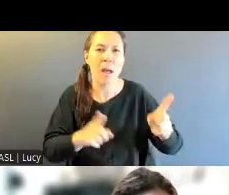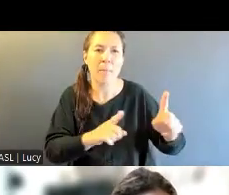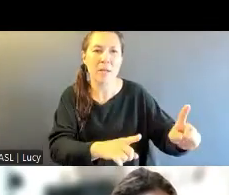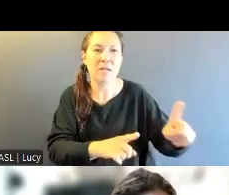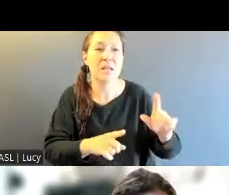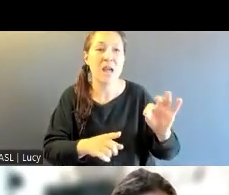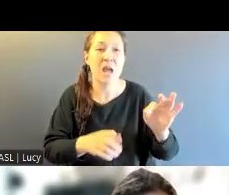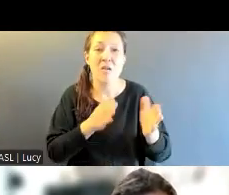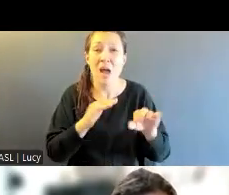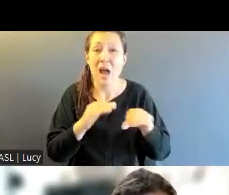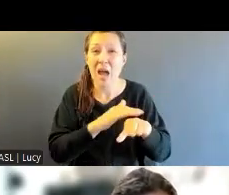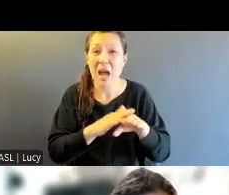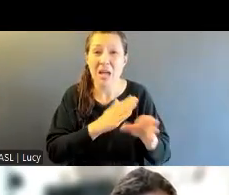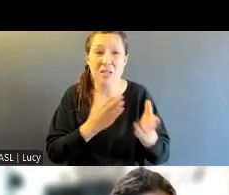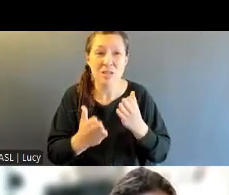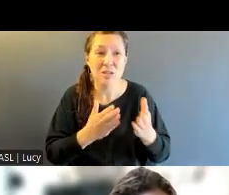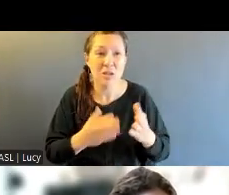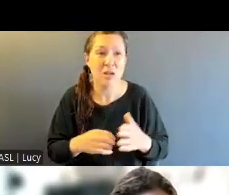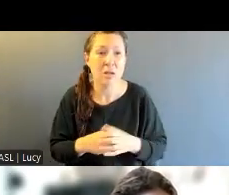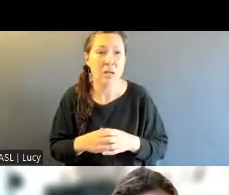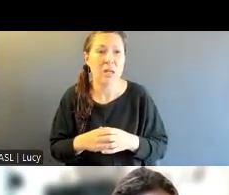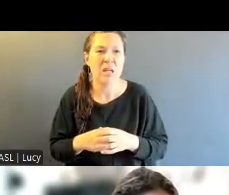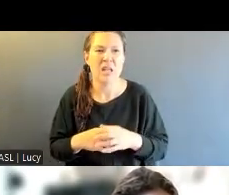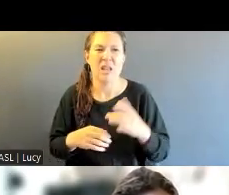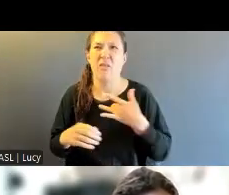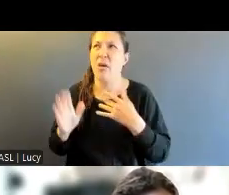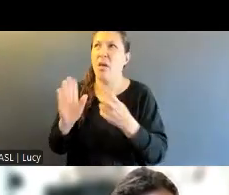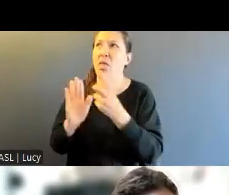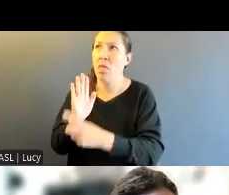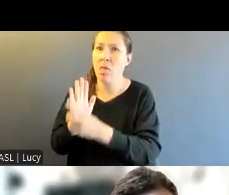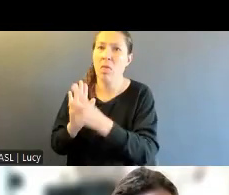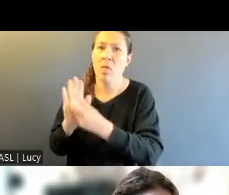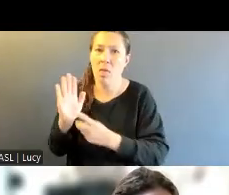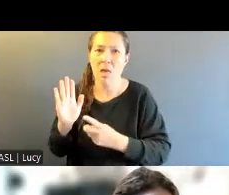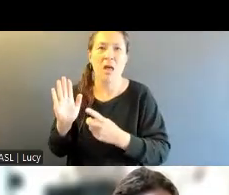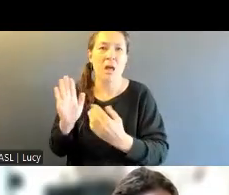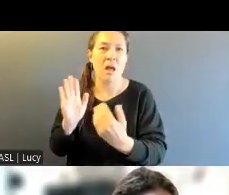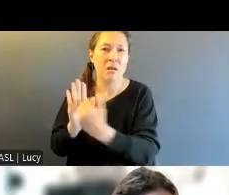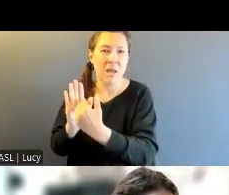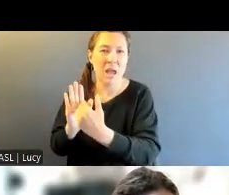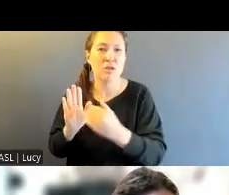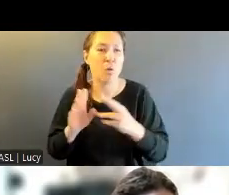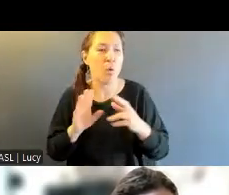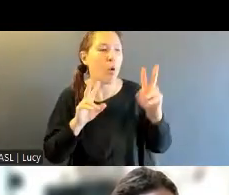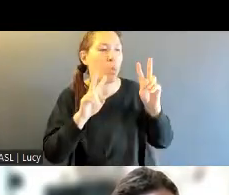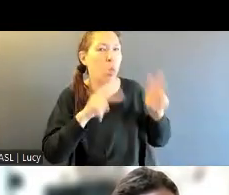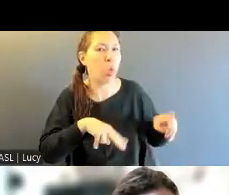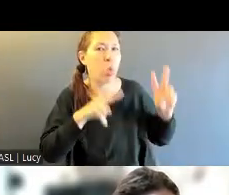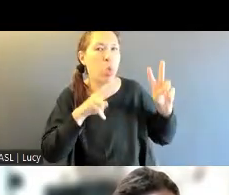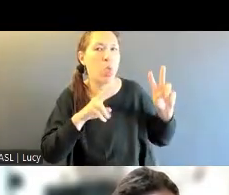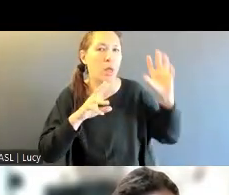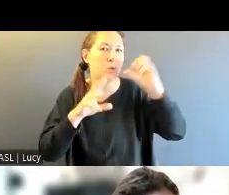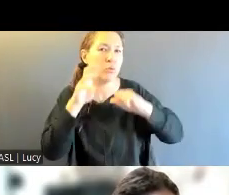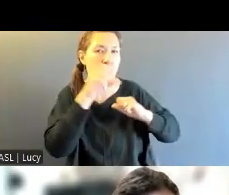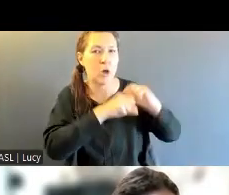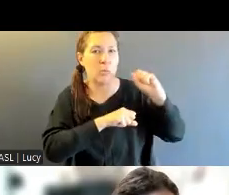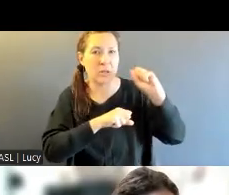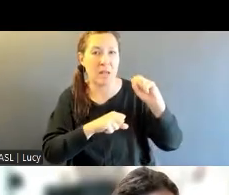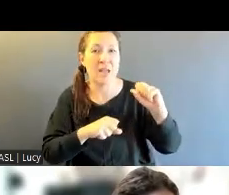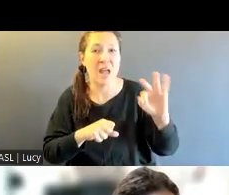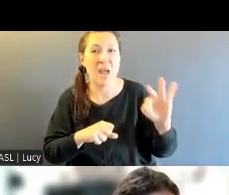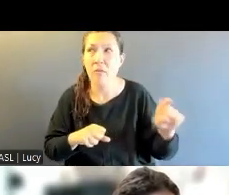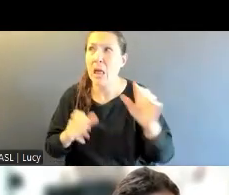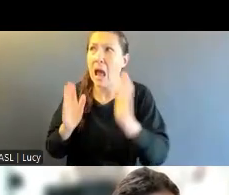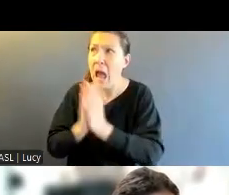For example, some share a sense of being discriminated against and prejudiced when seeking resources and service.